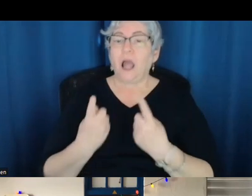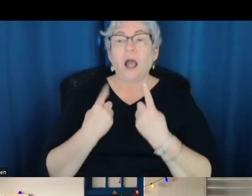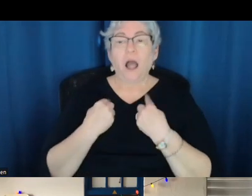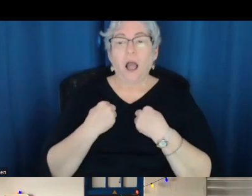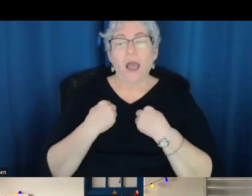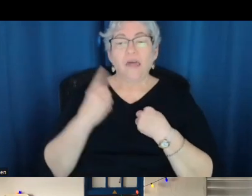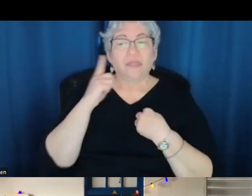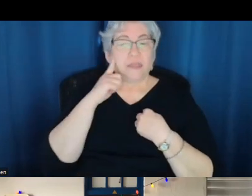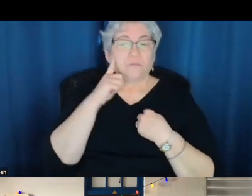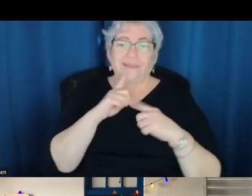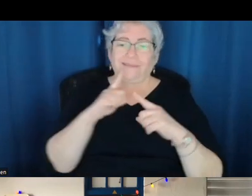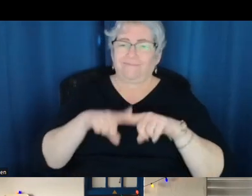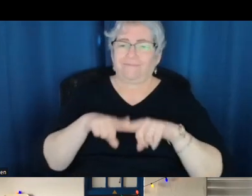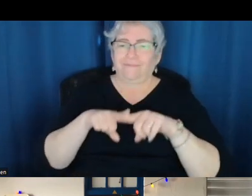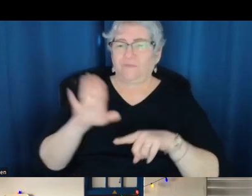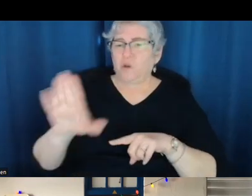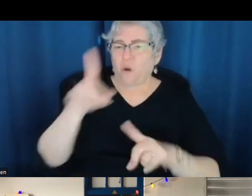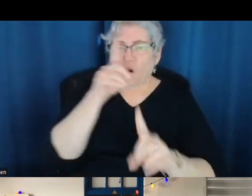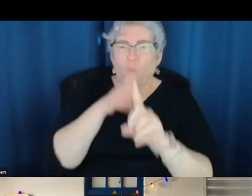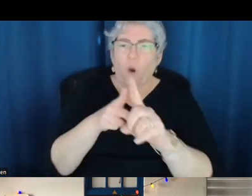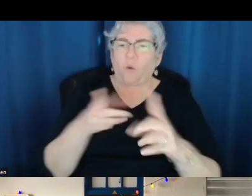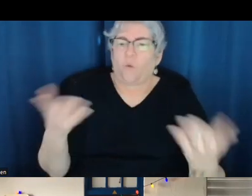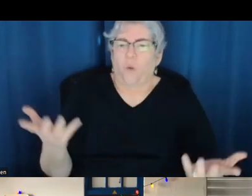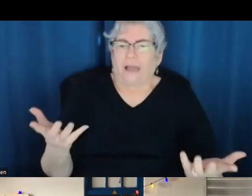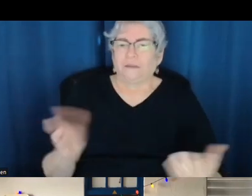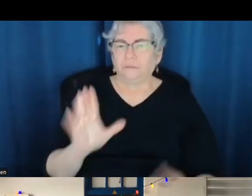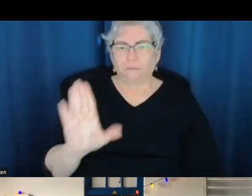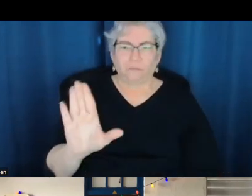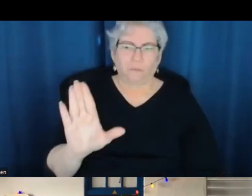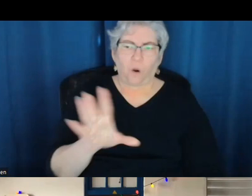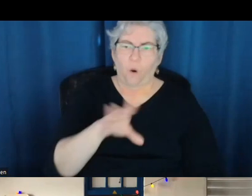I think it really depends on your goals and